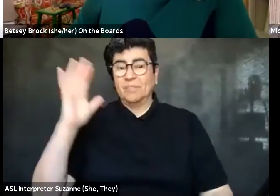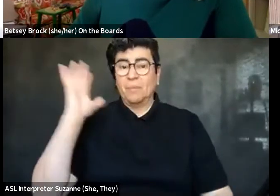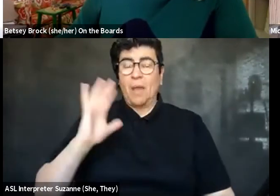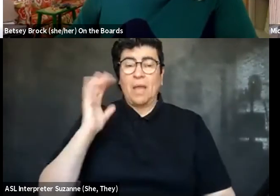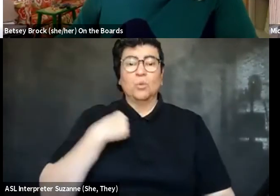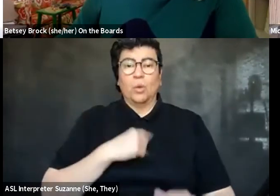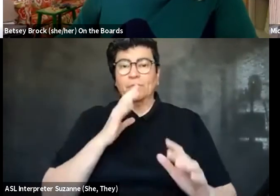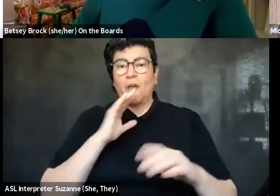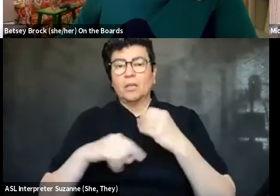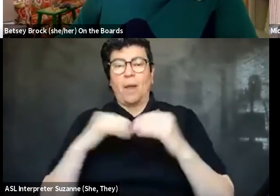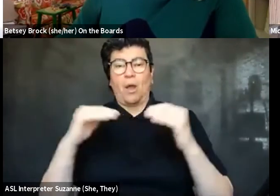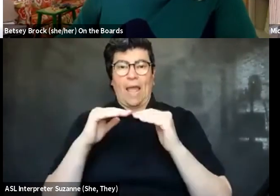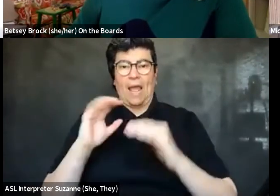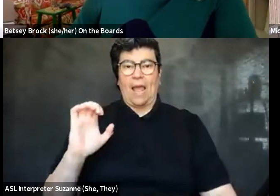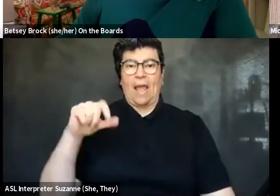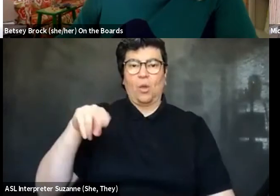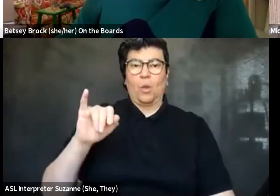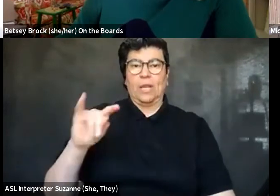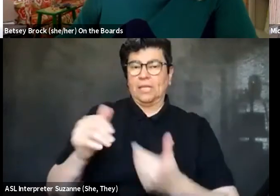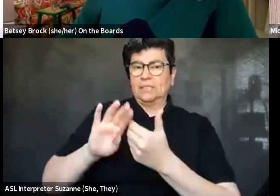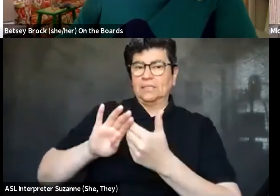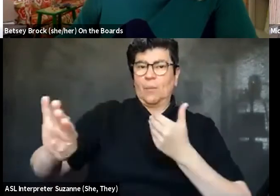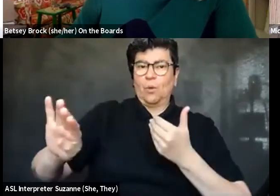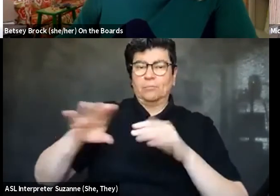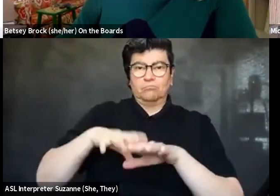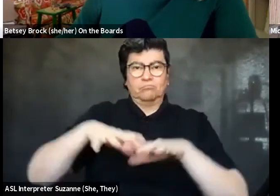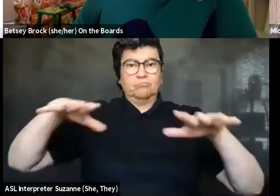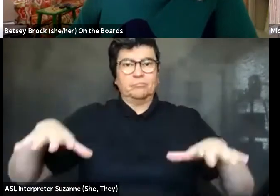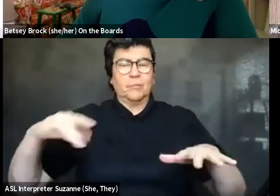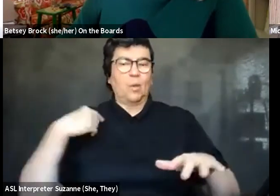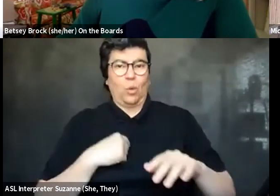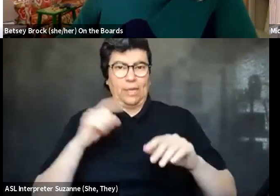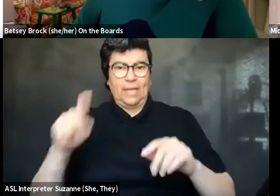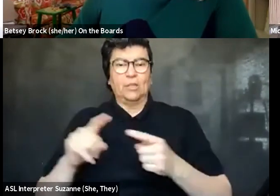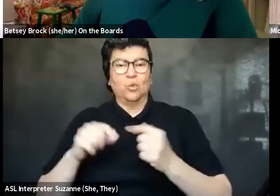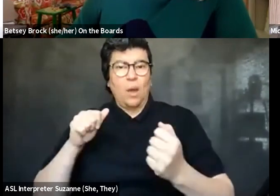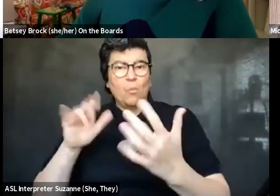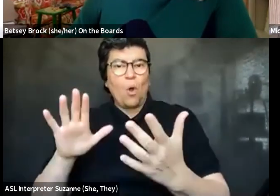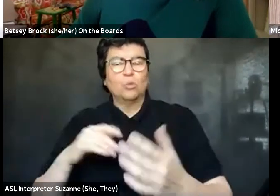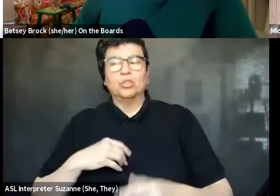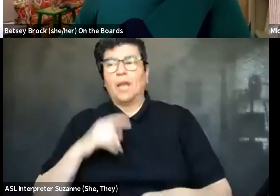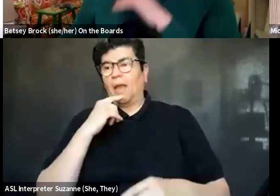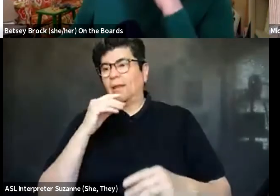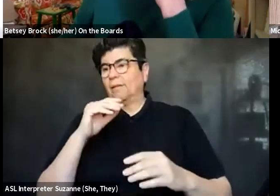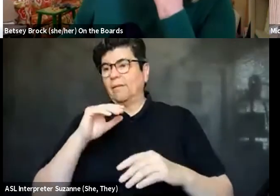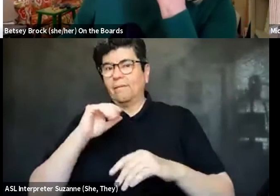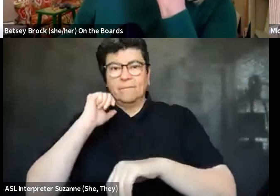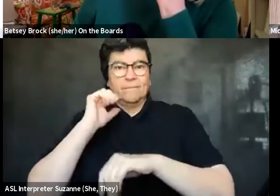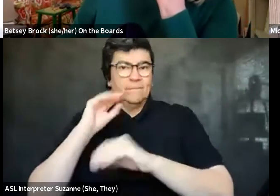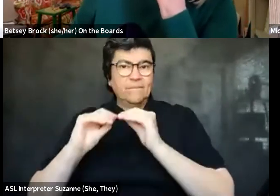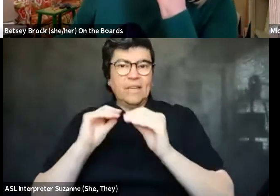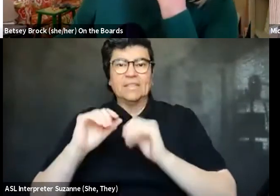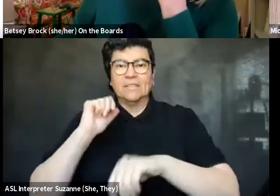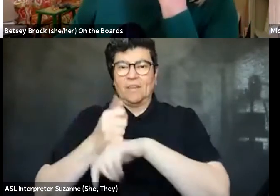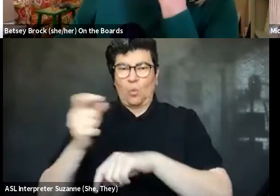about equity as a separate entity that we needed to approach and fix, and we needed to get to